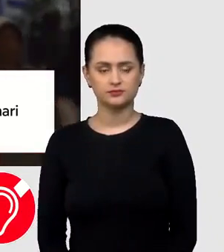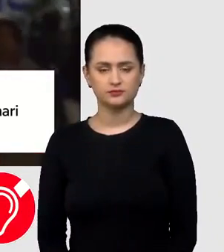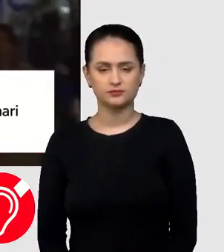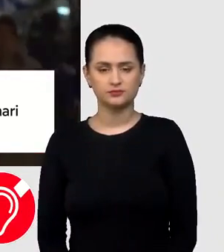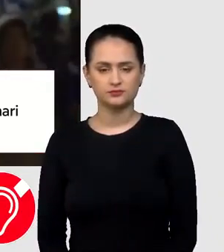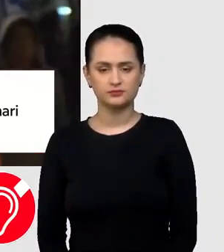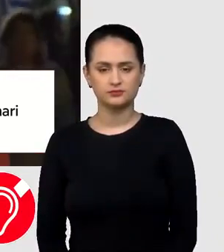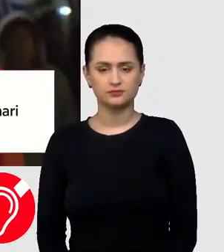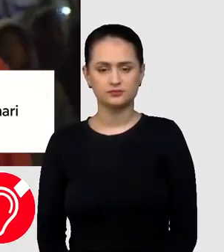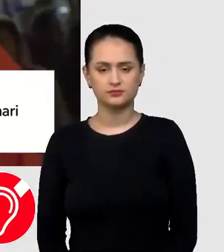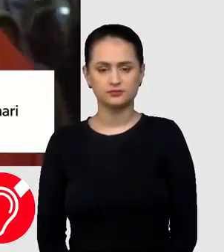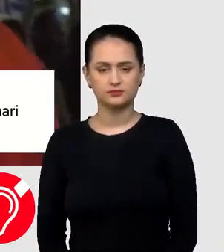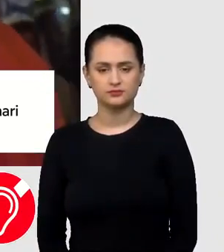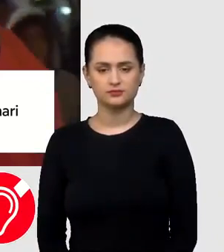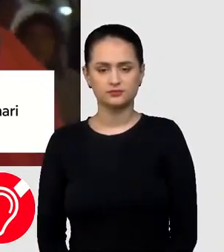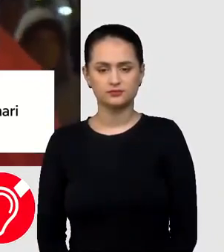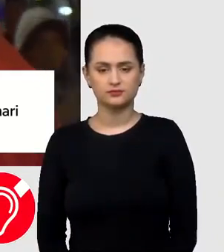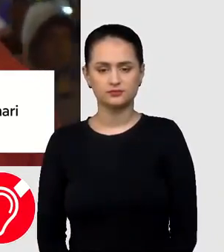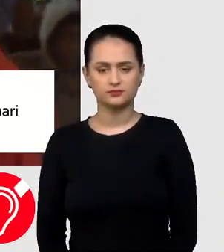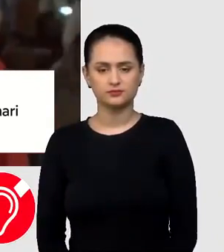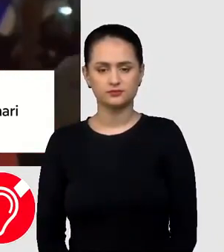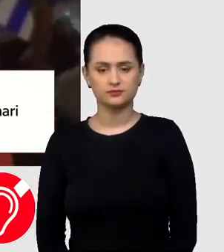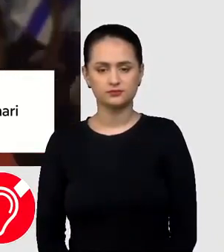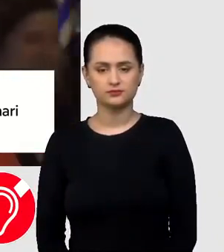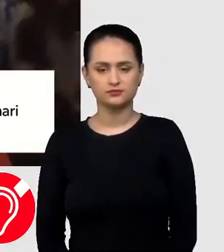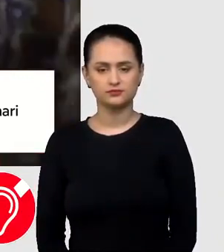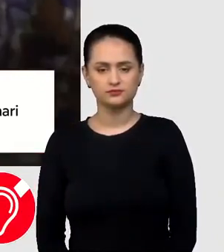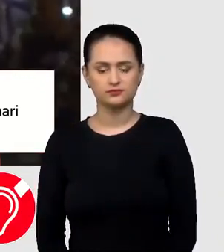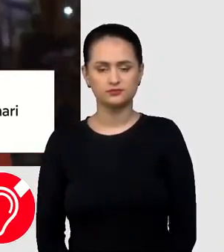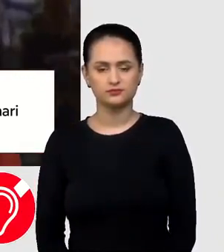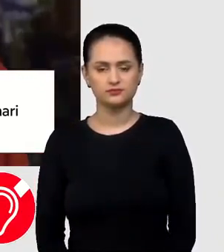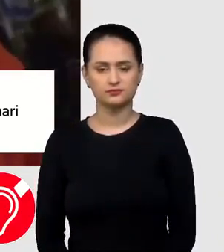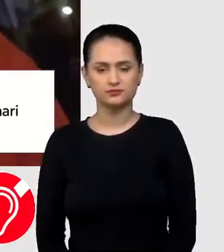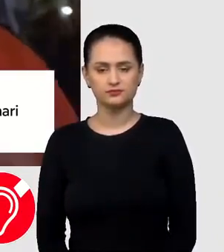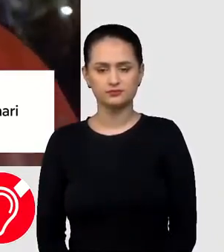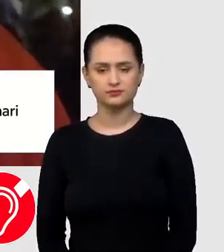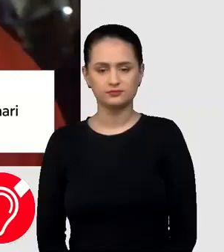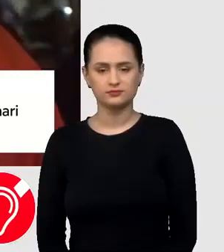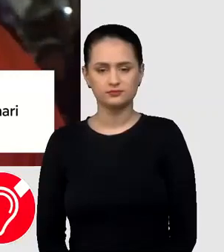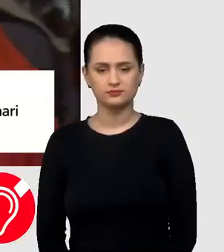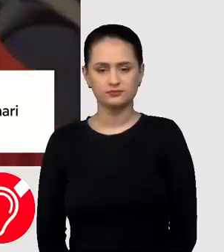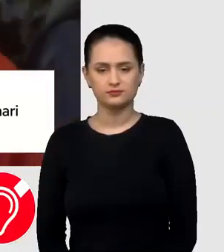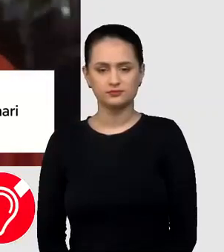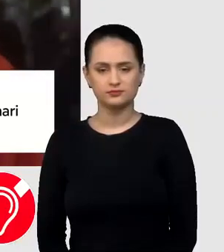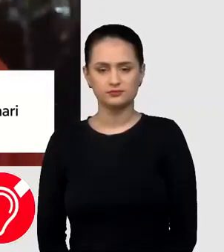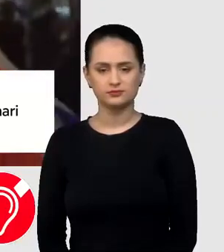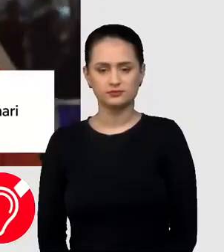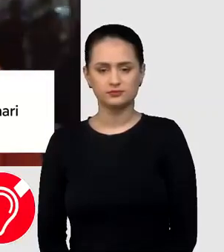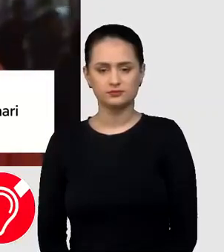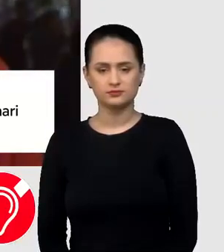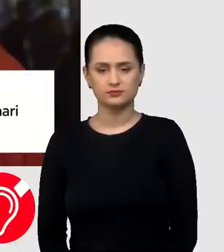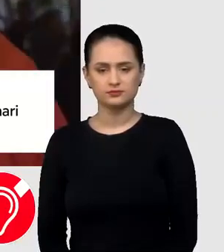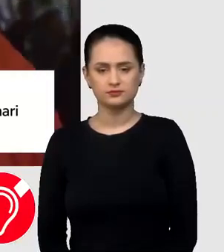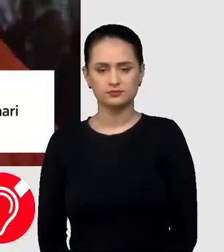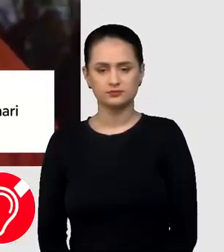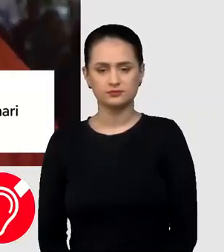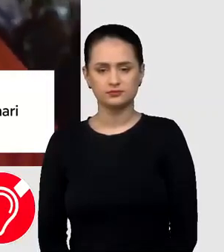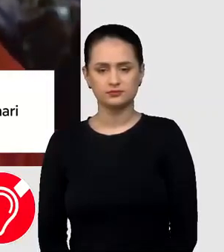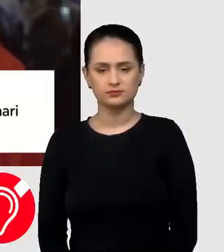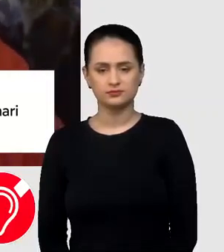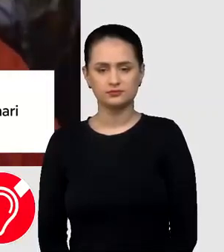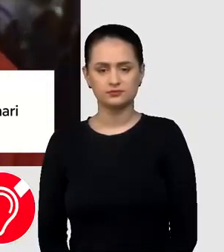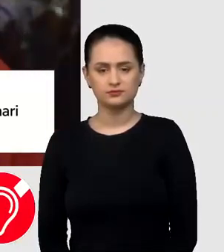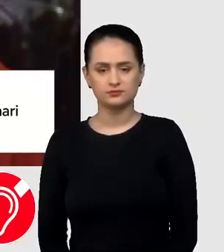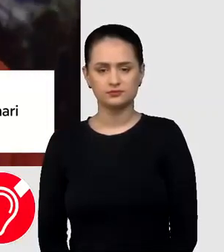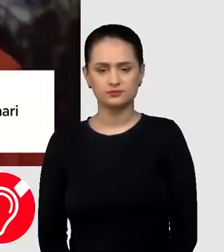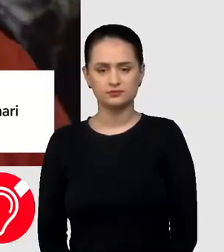I'm here like hundreds of thousands of others every week to demonstrate, to demand that the